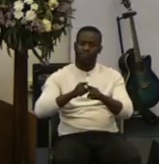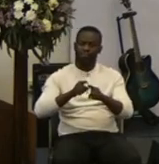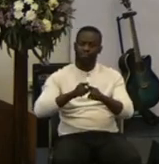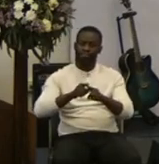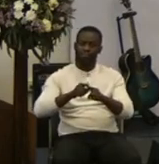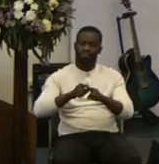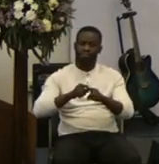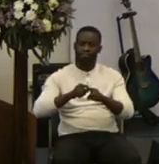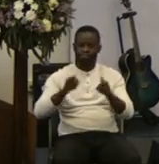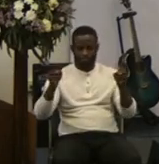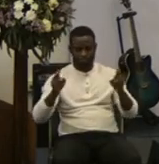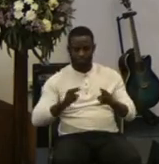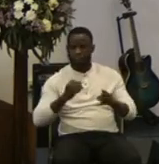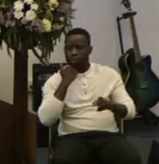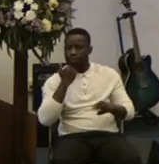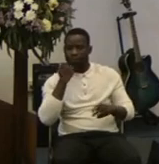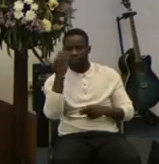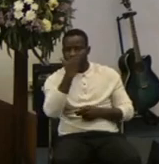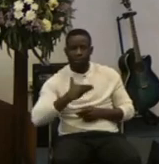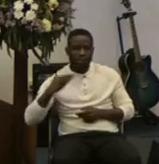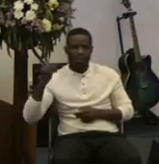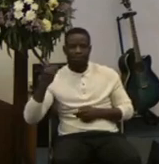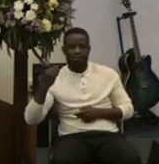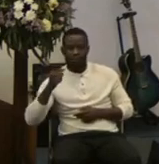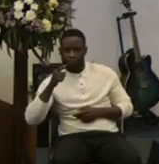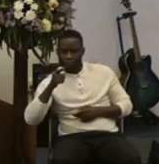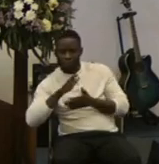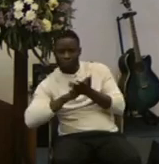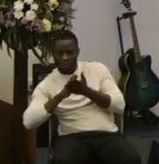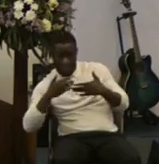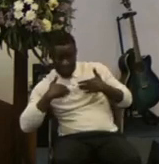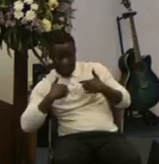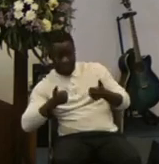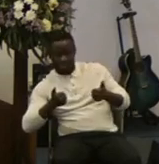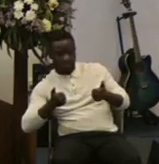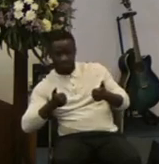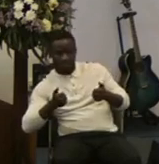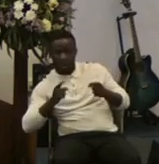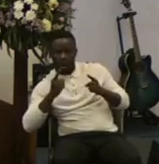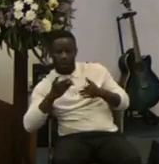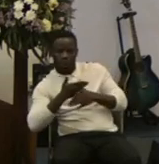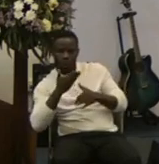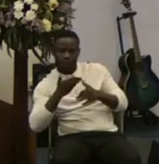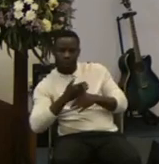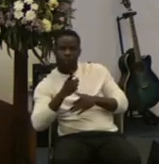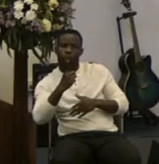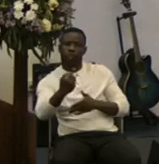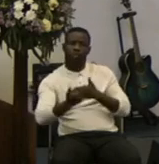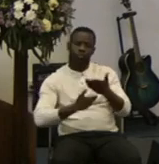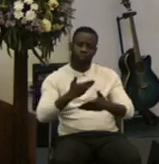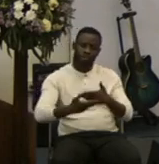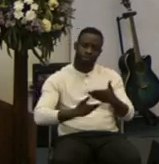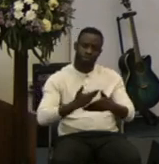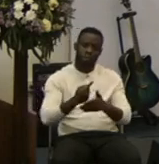its lack of spirituality, has compromised its healing ministry. There's a very poignant story